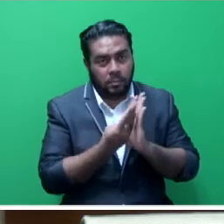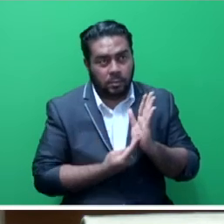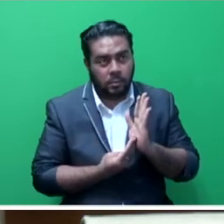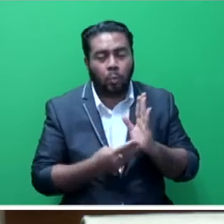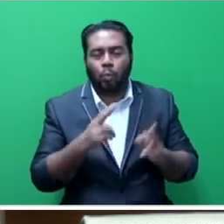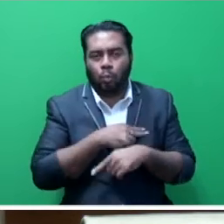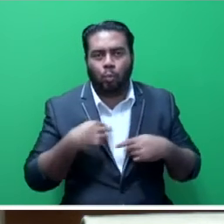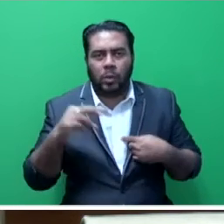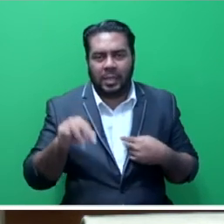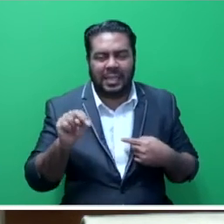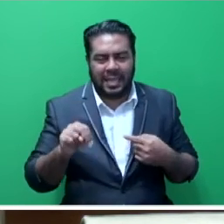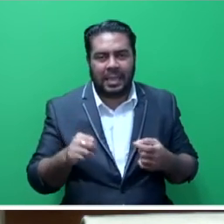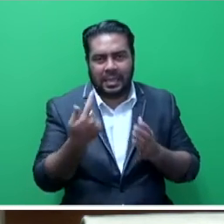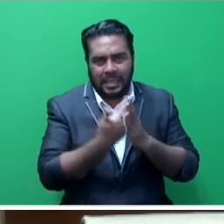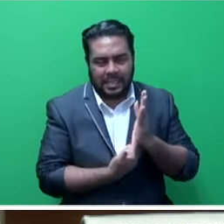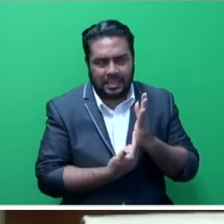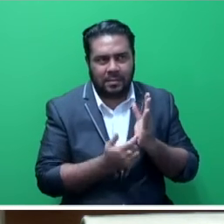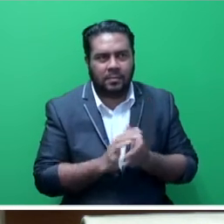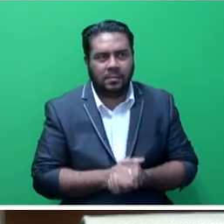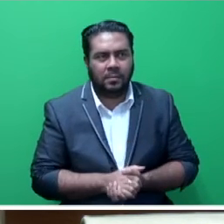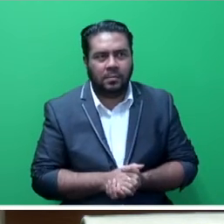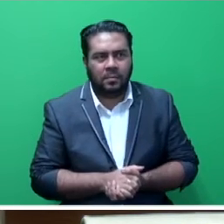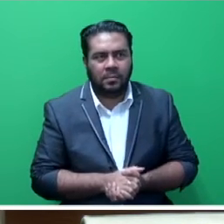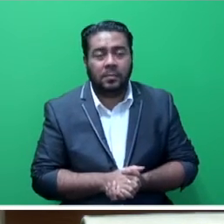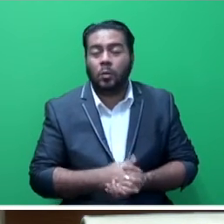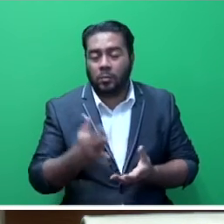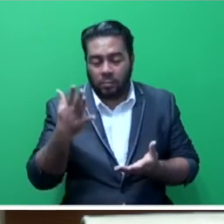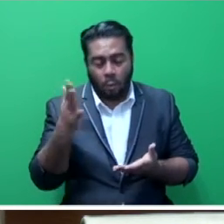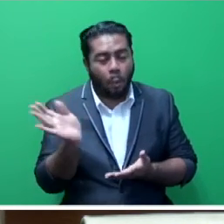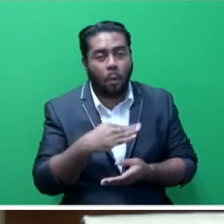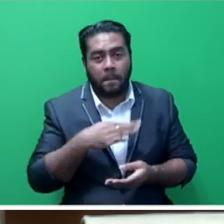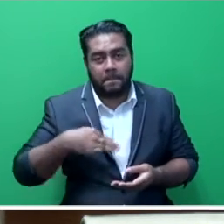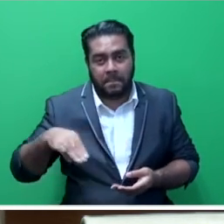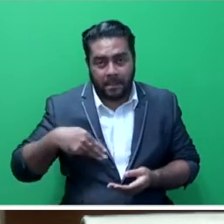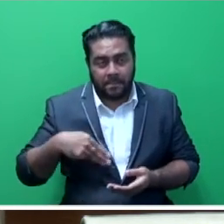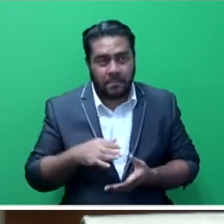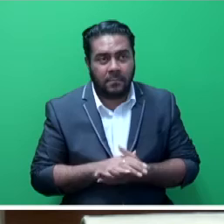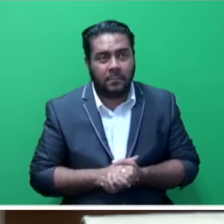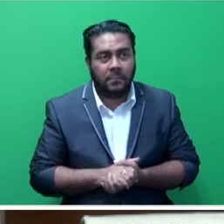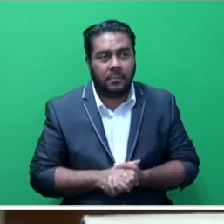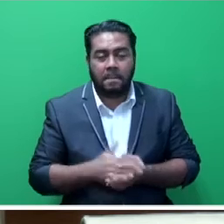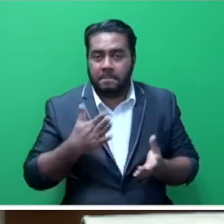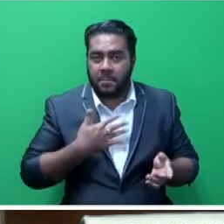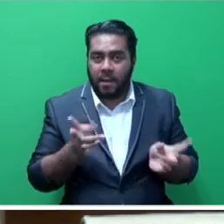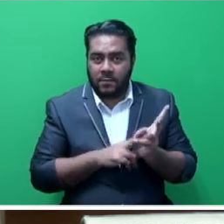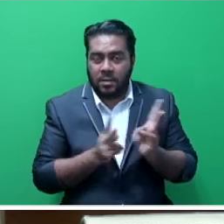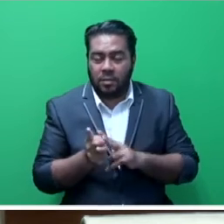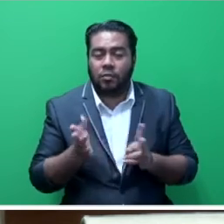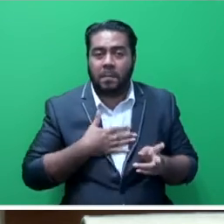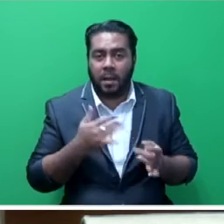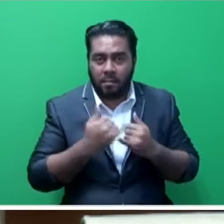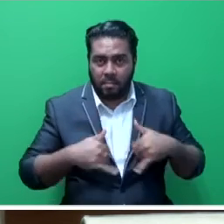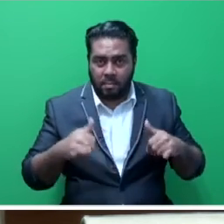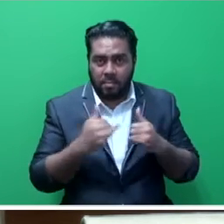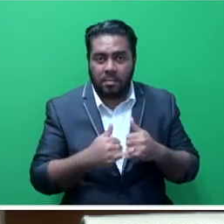list. We need the list. So we need it. So I suggest all the members who catch up with me during tea and say, my village, my island, etc.,